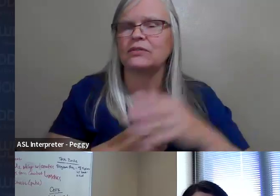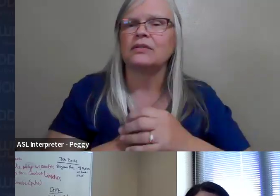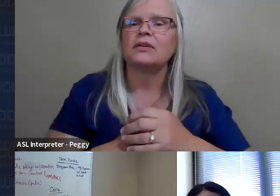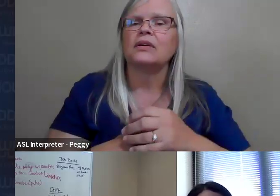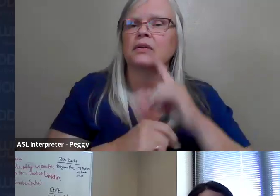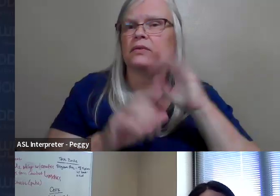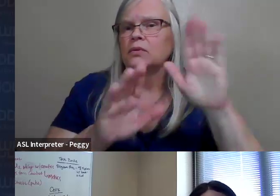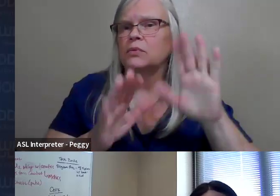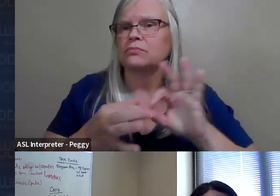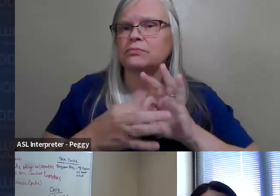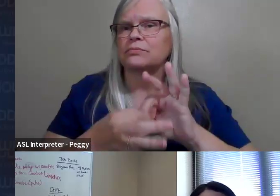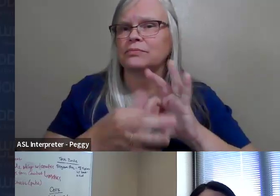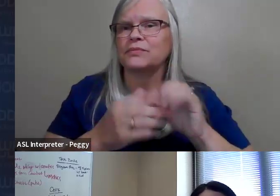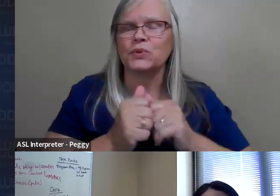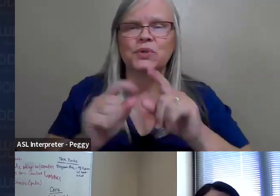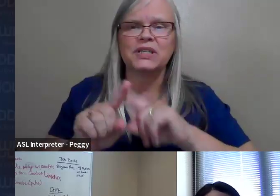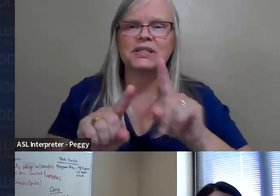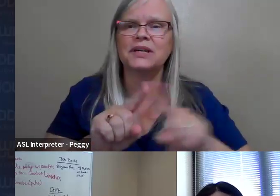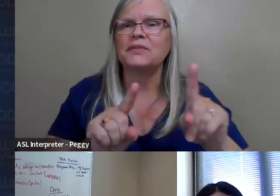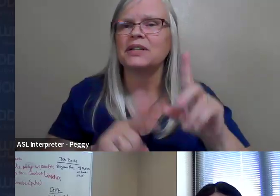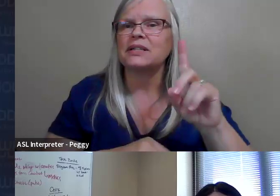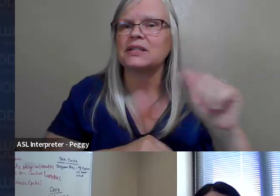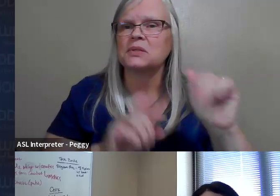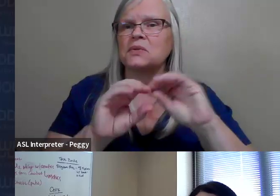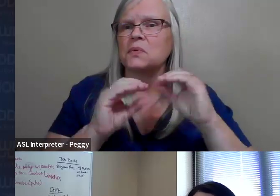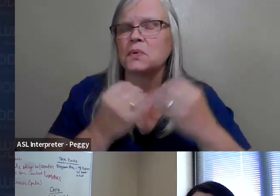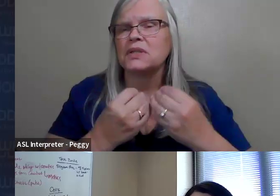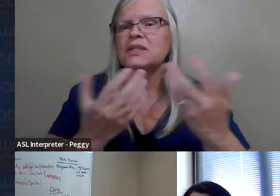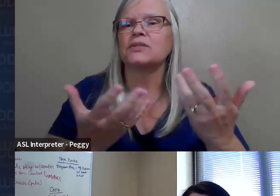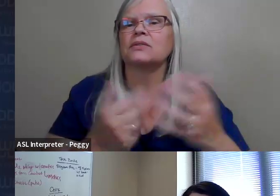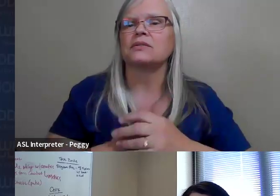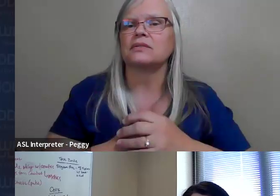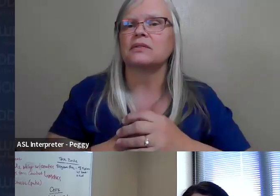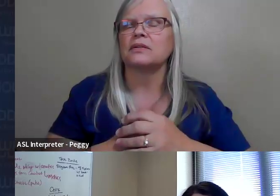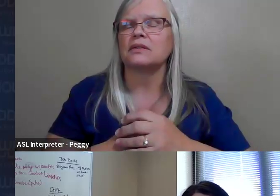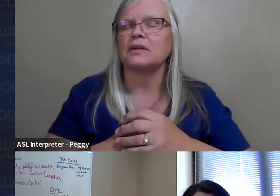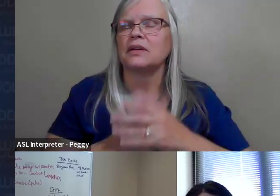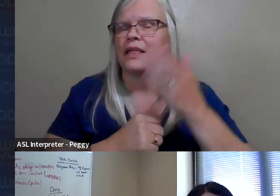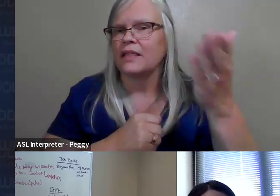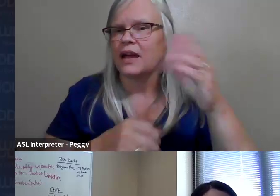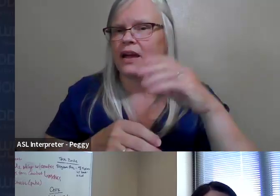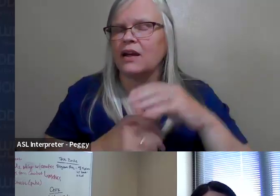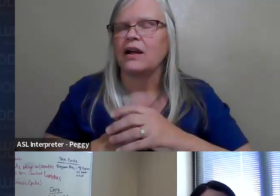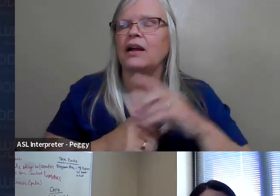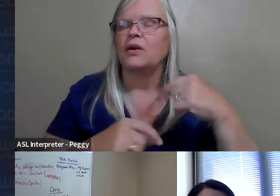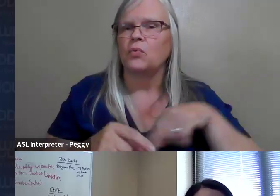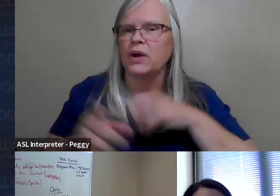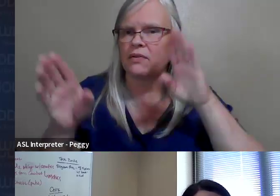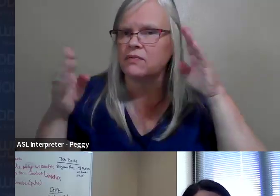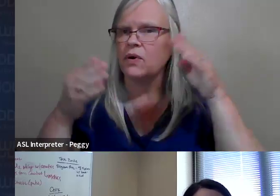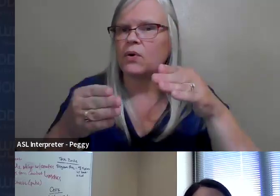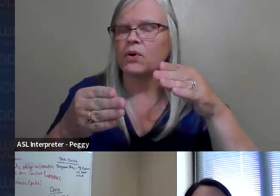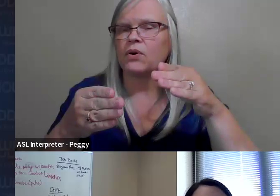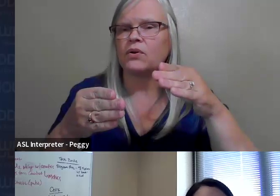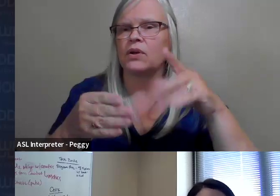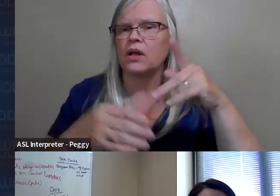wonderful relationship with different disability organizations there, and we were really focused on training our